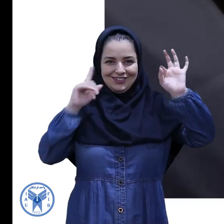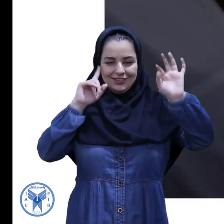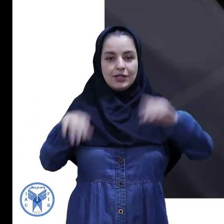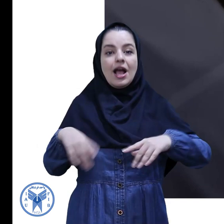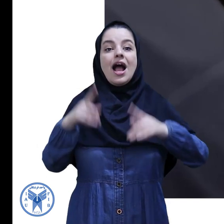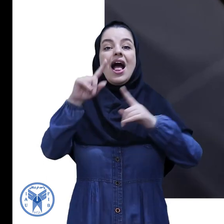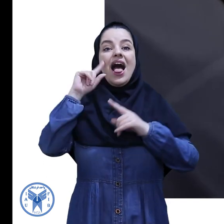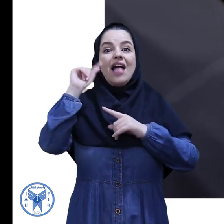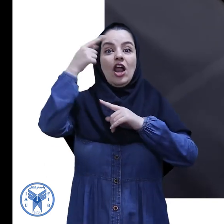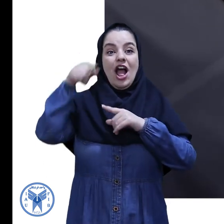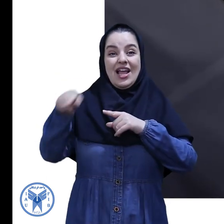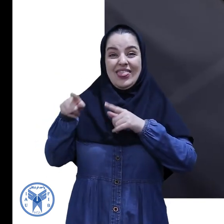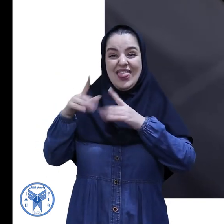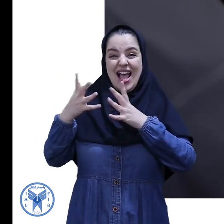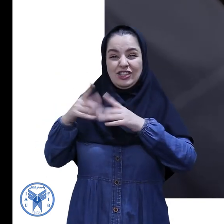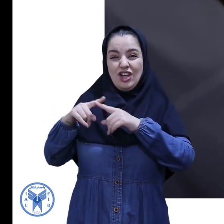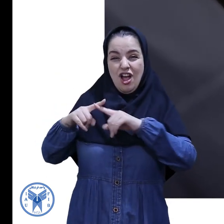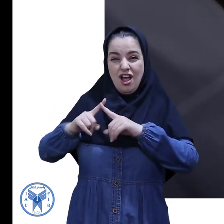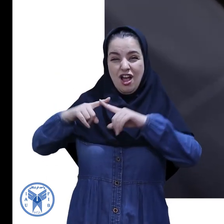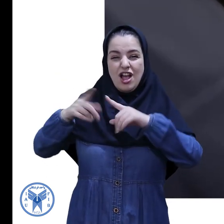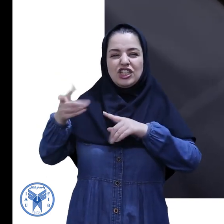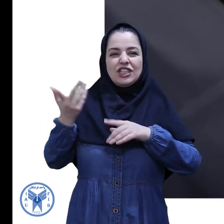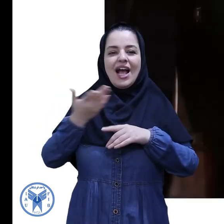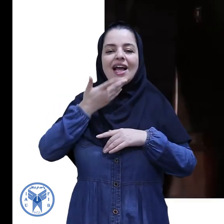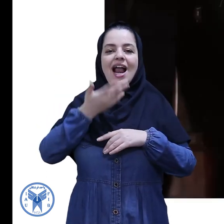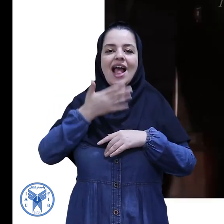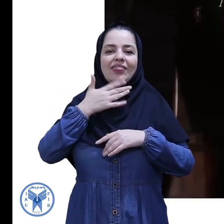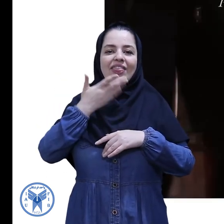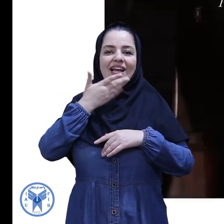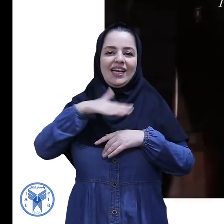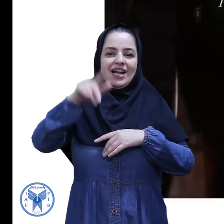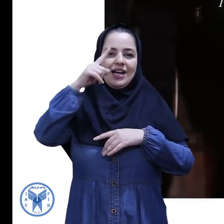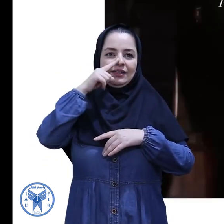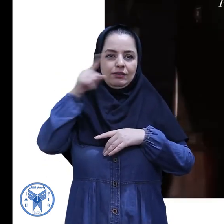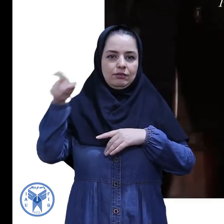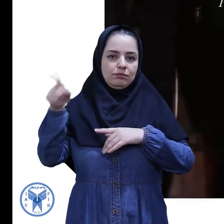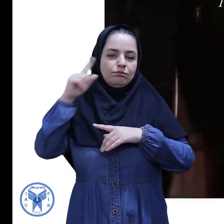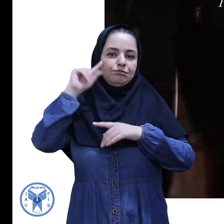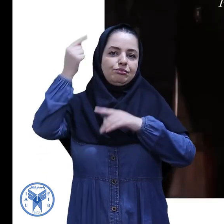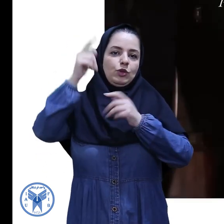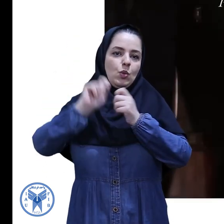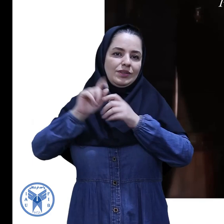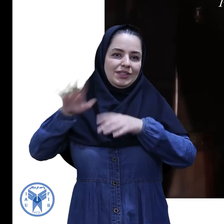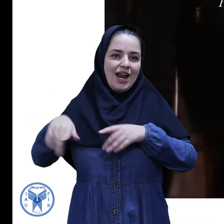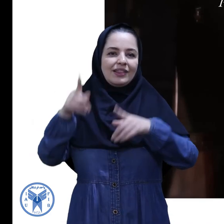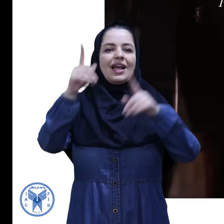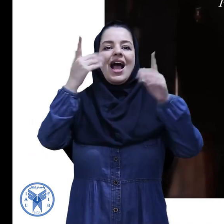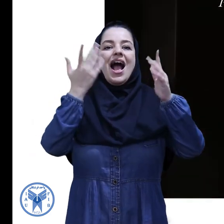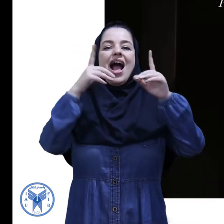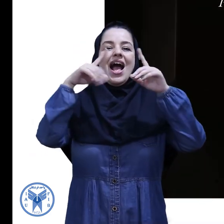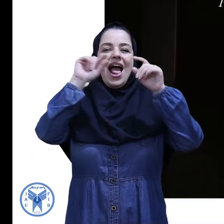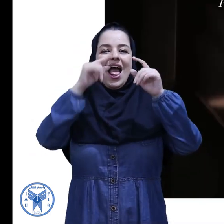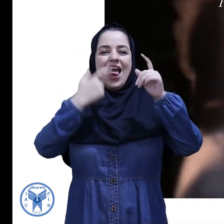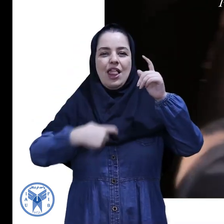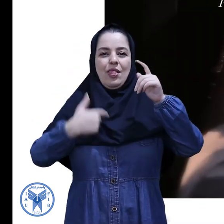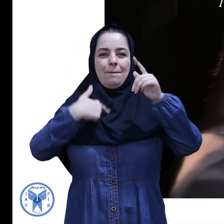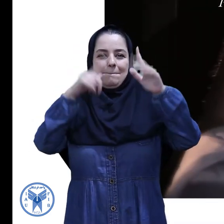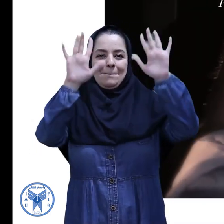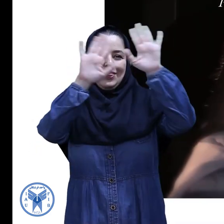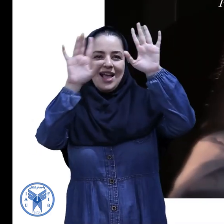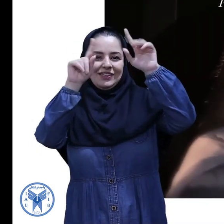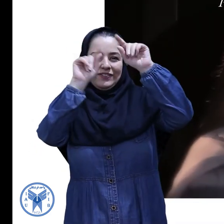There was an inventor by the name of Chrétien who invented a device that would trace the shadow of a